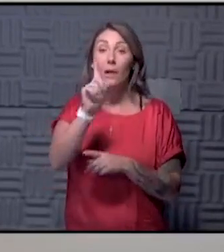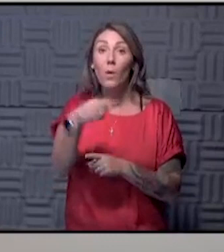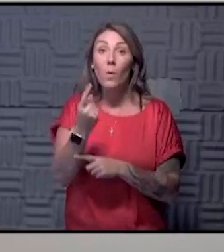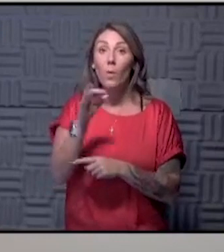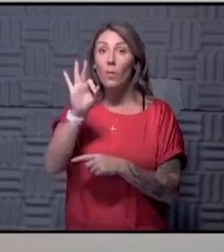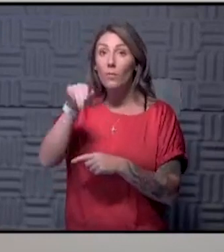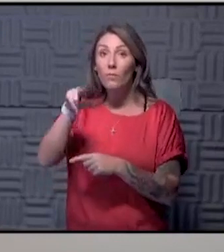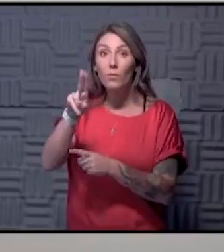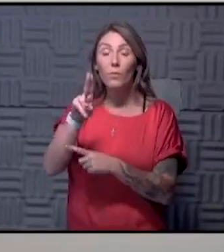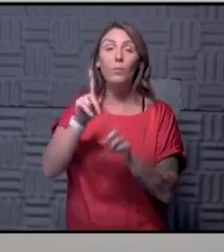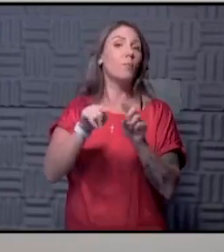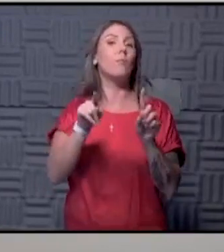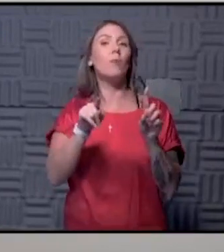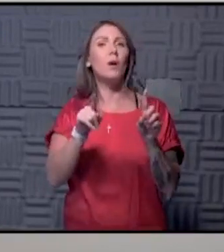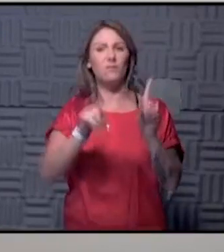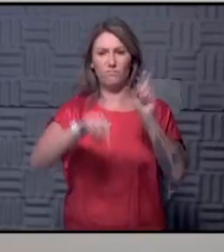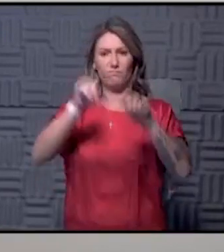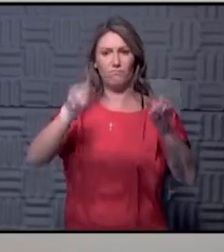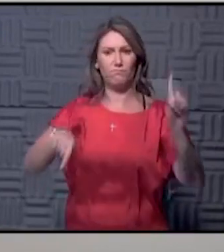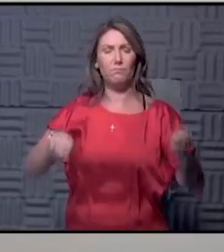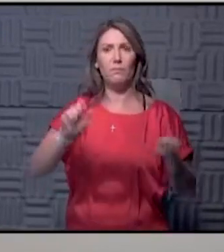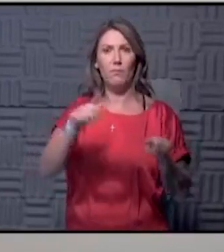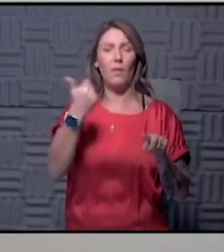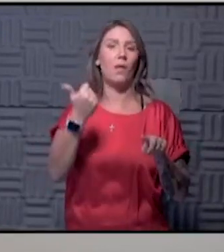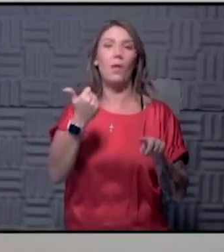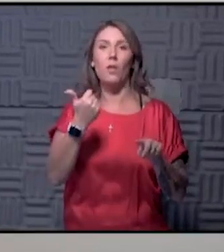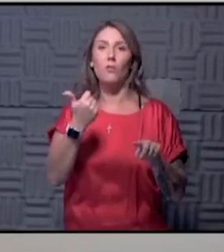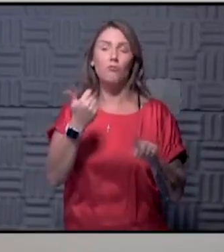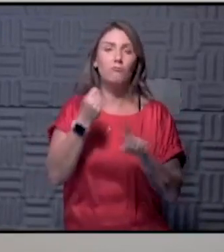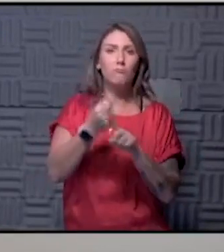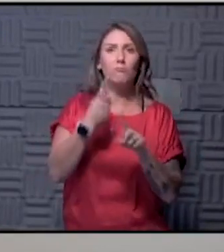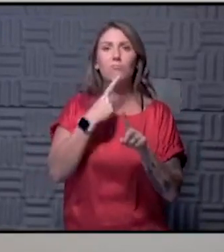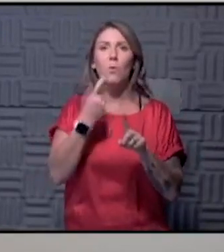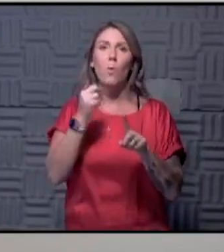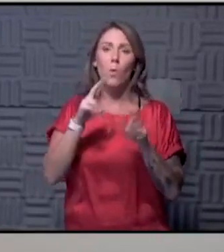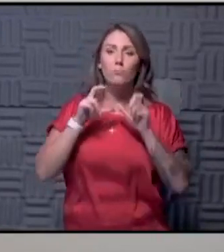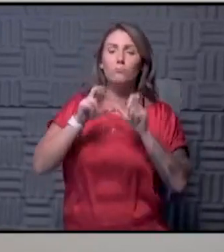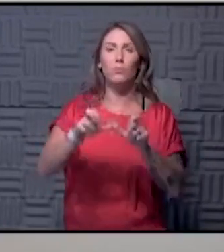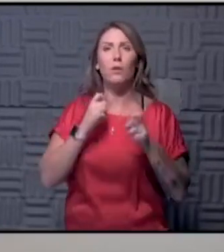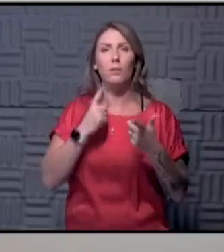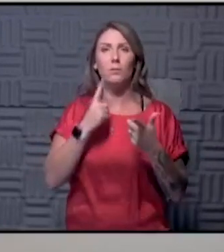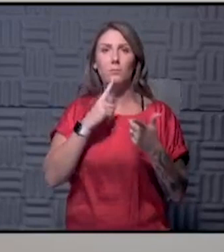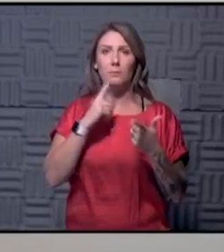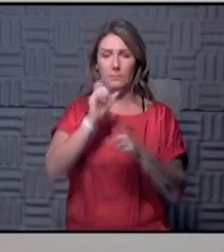but also the variety of other, acute or chronic conditions that may come up